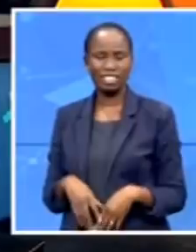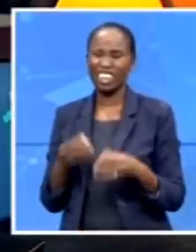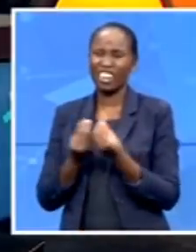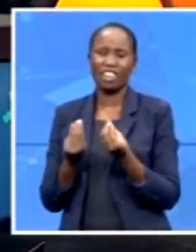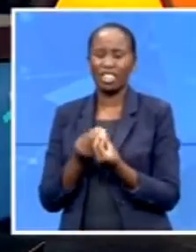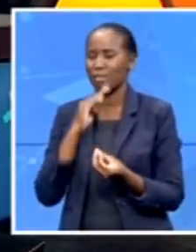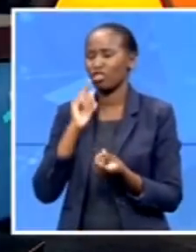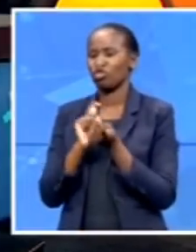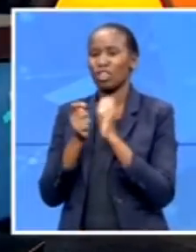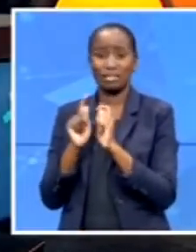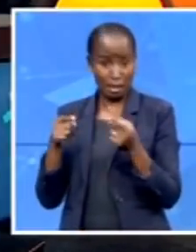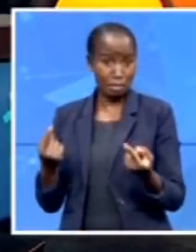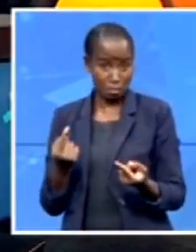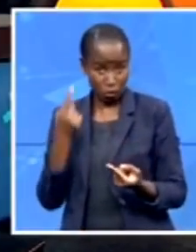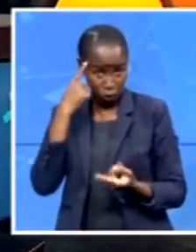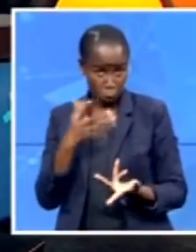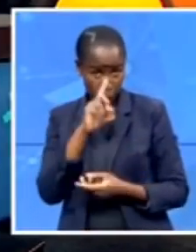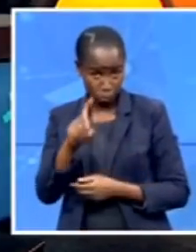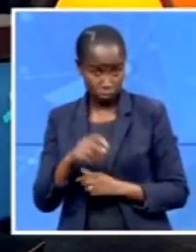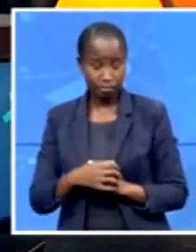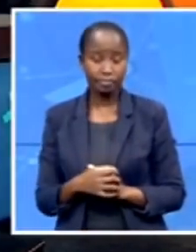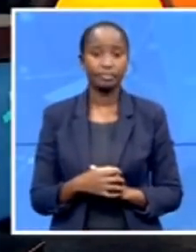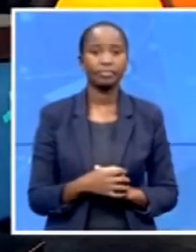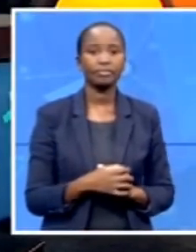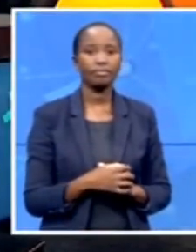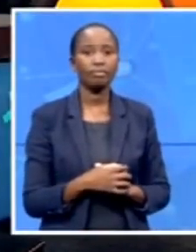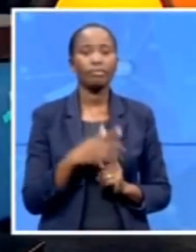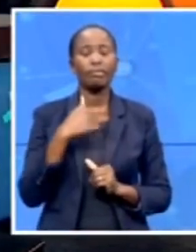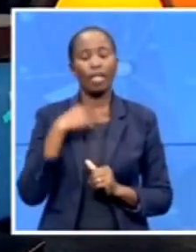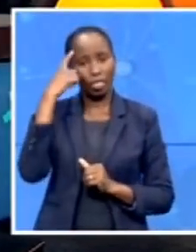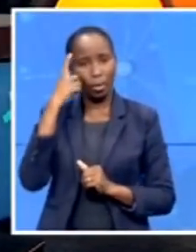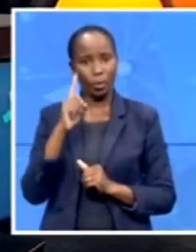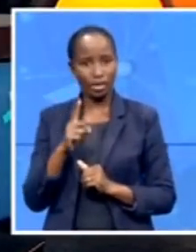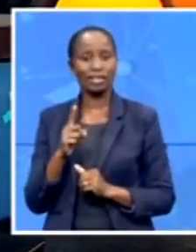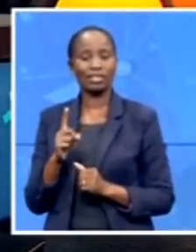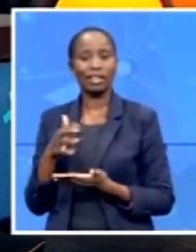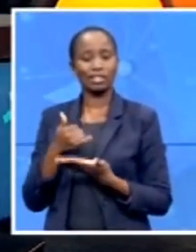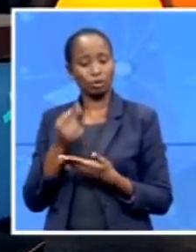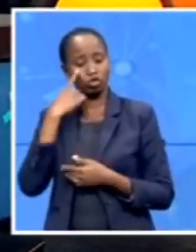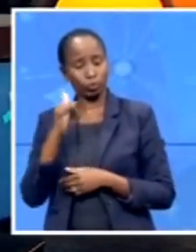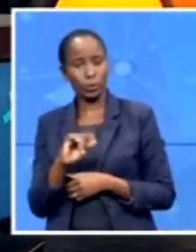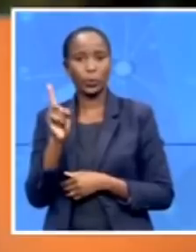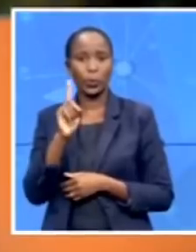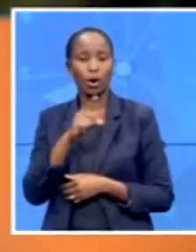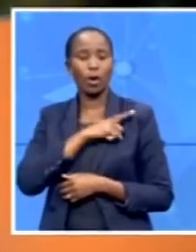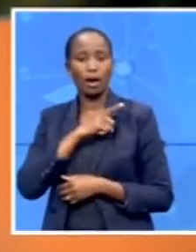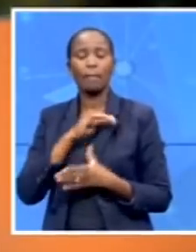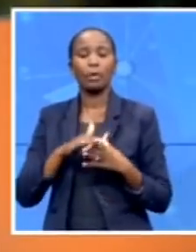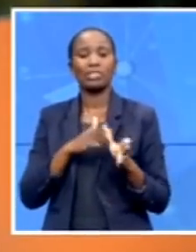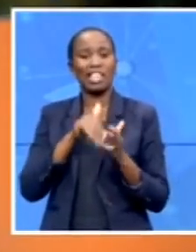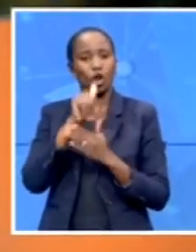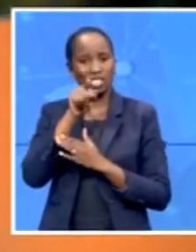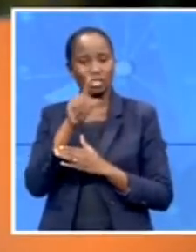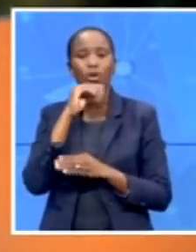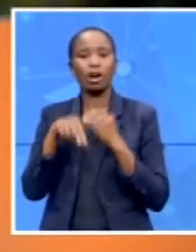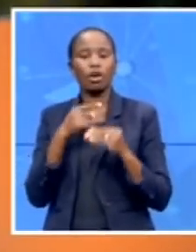they are sitting up and taking notes because elections are such an essential part of our political operations, our political system,